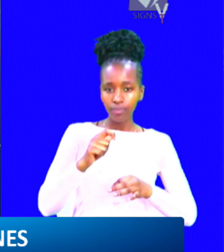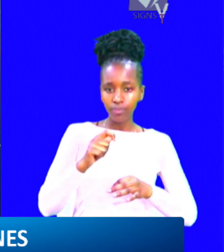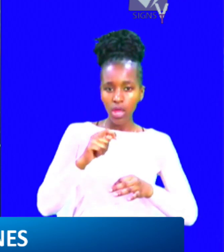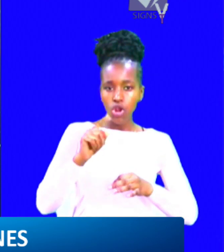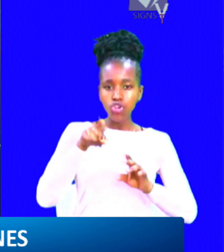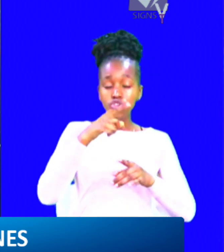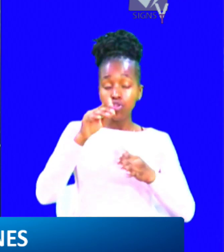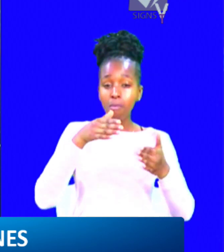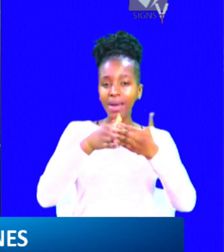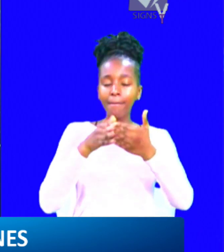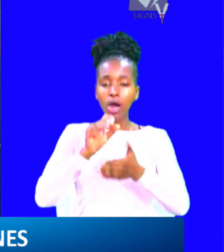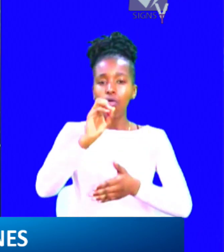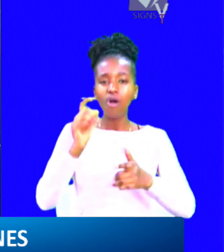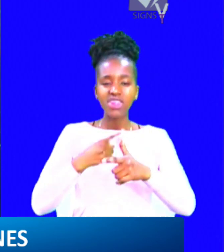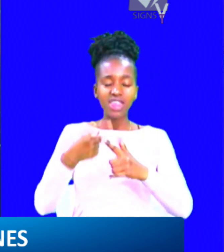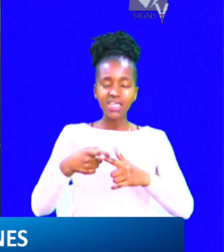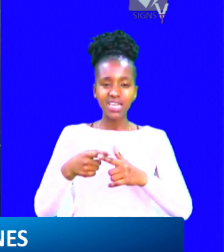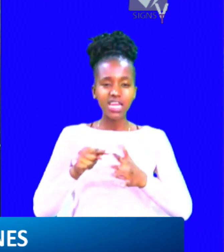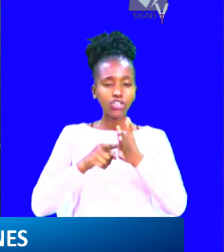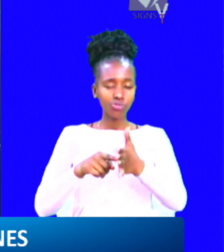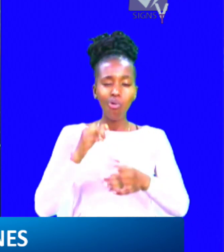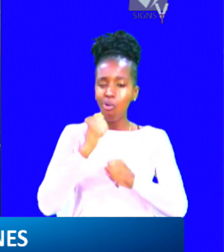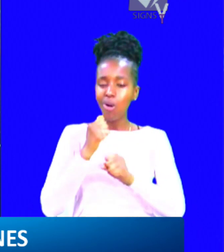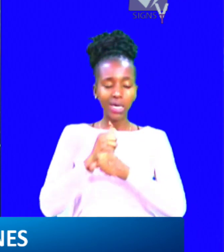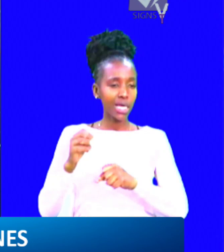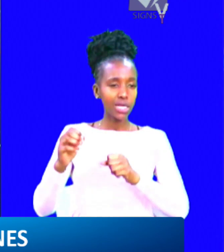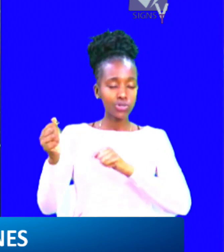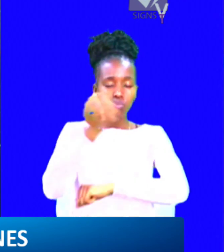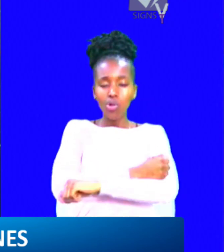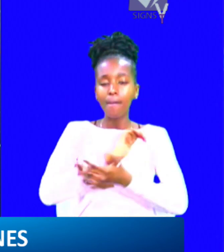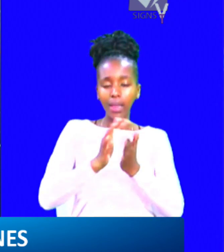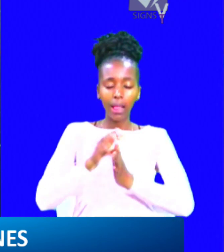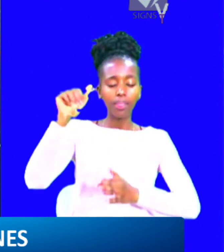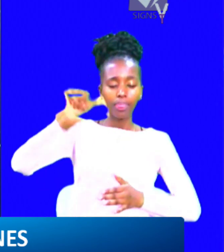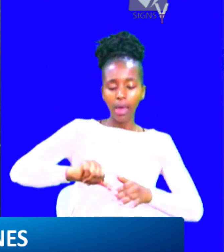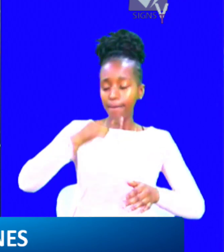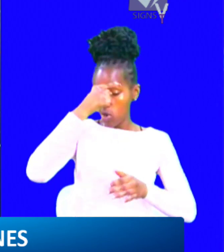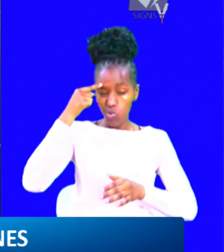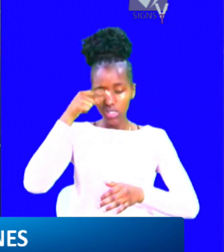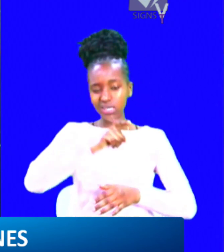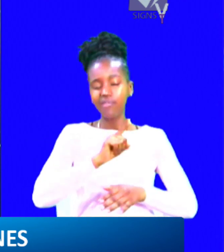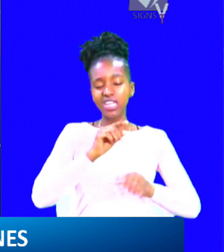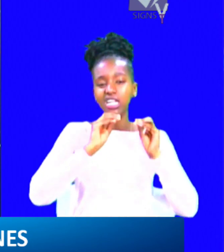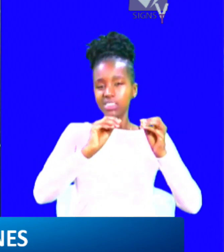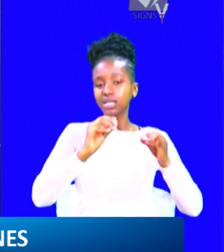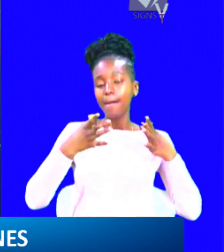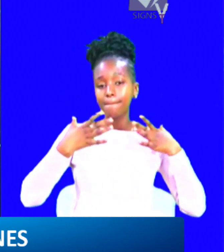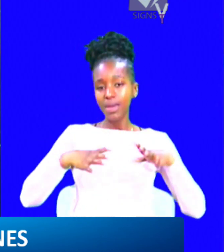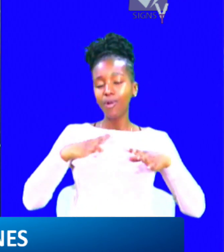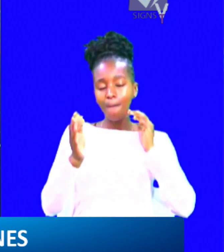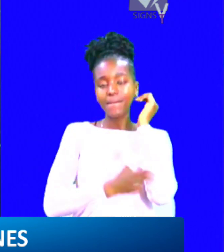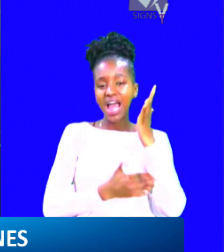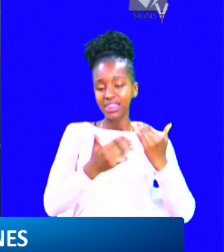youth and a decline in academic performance due to its addictive nature. Now, the petition